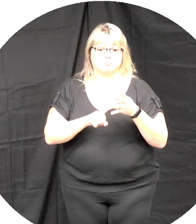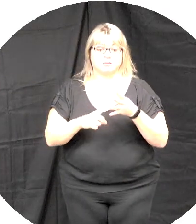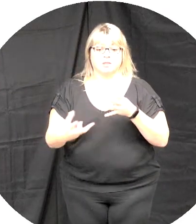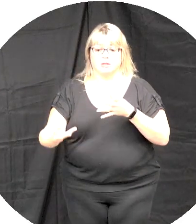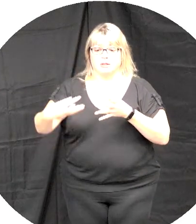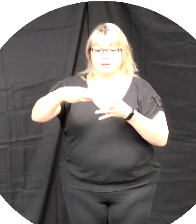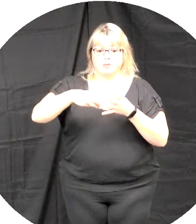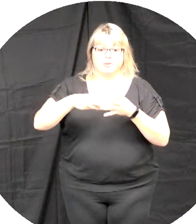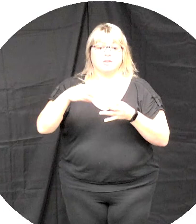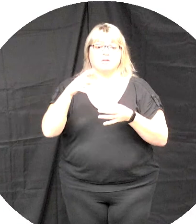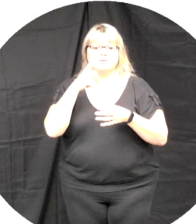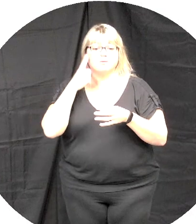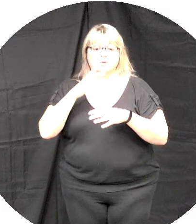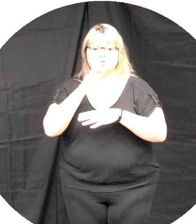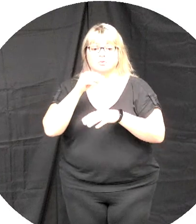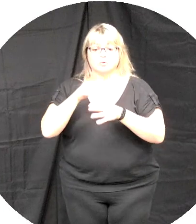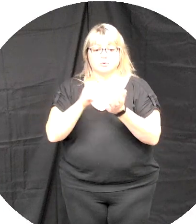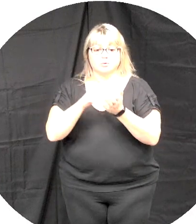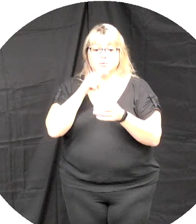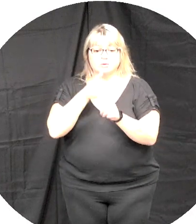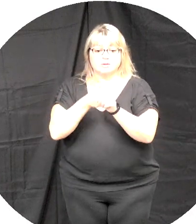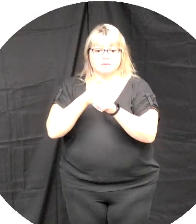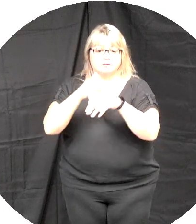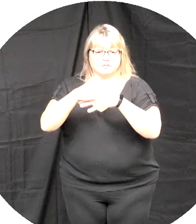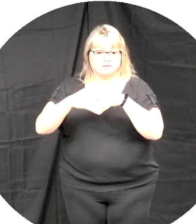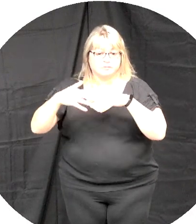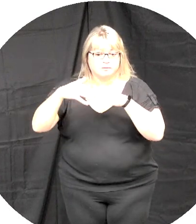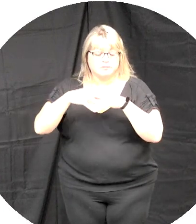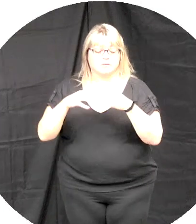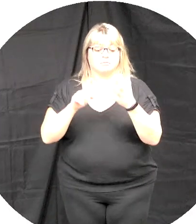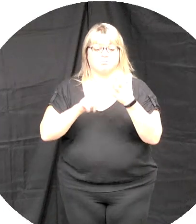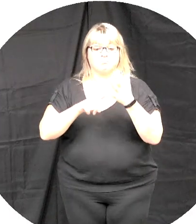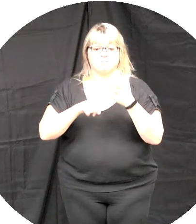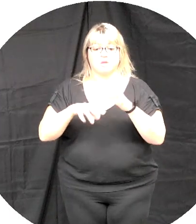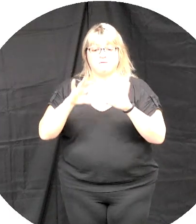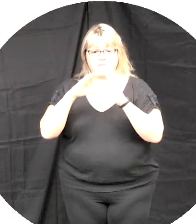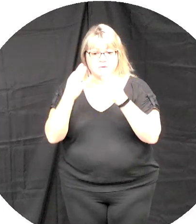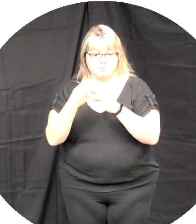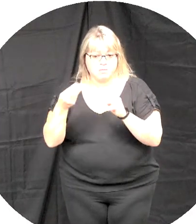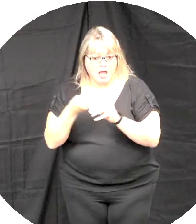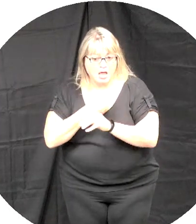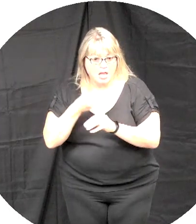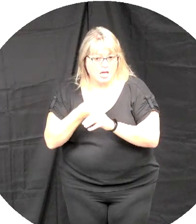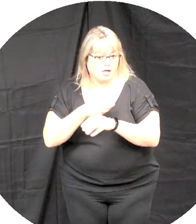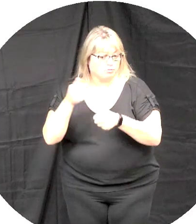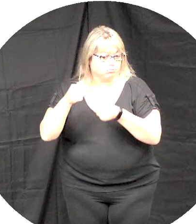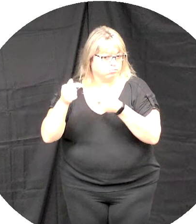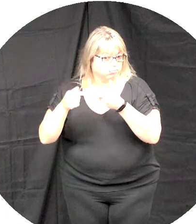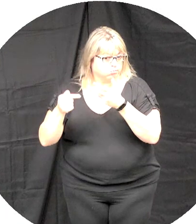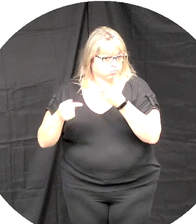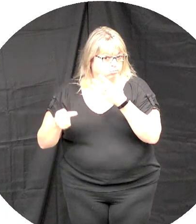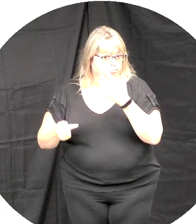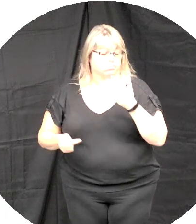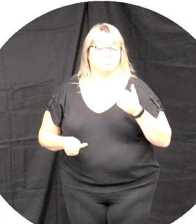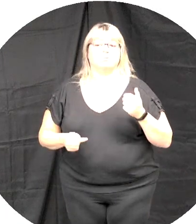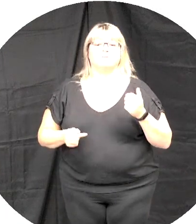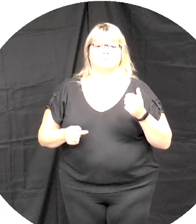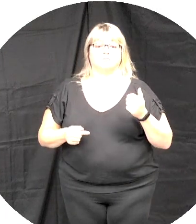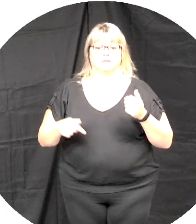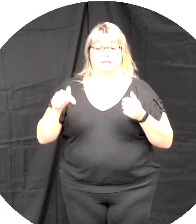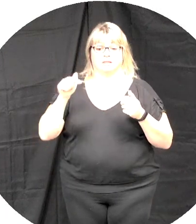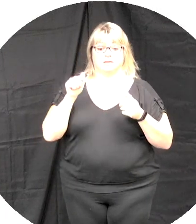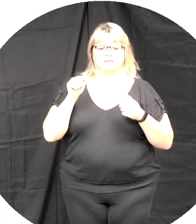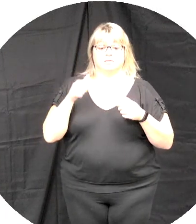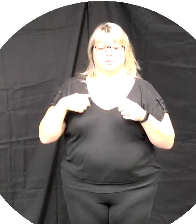Culture in Teaching, Engaging Families in Mathematics. And it's note that these sessions